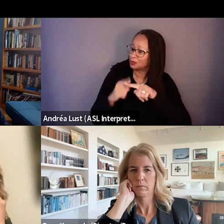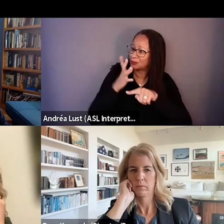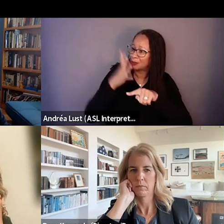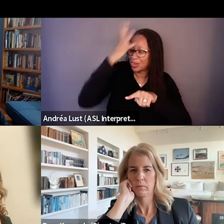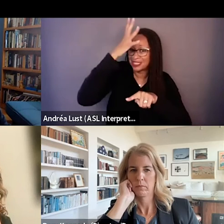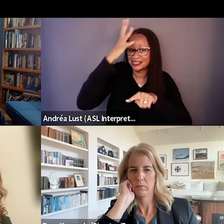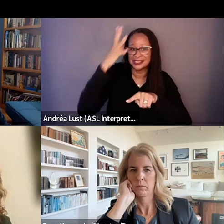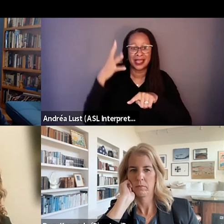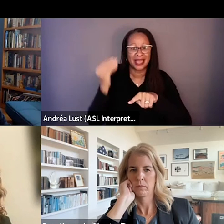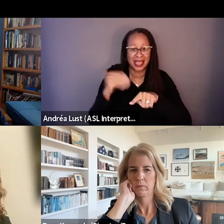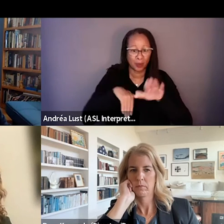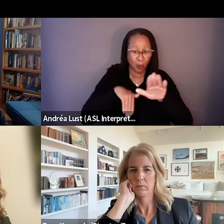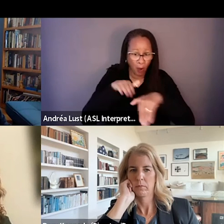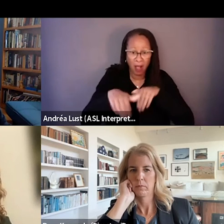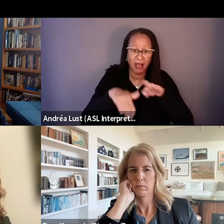and